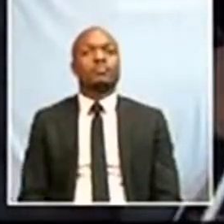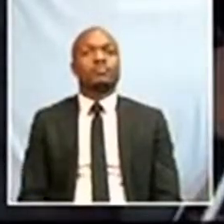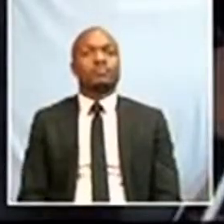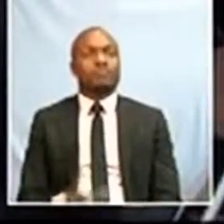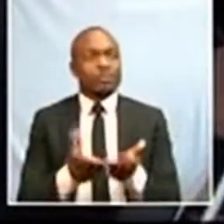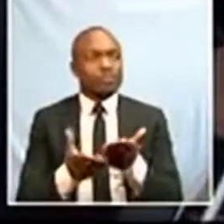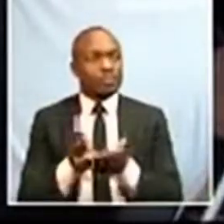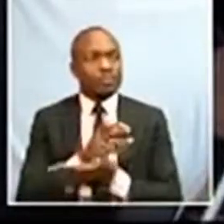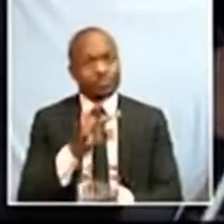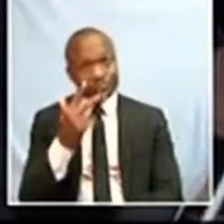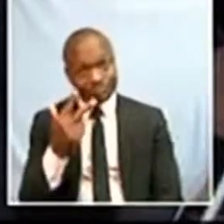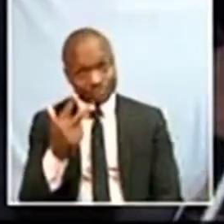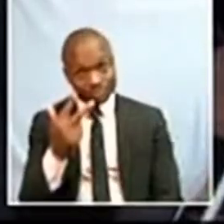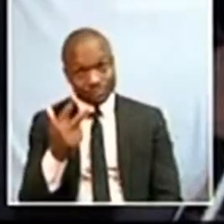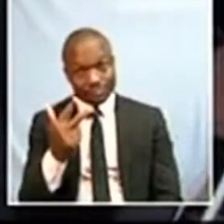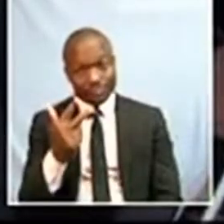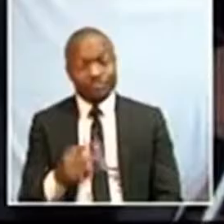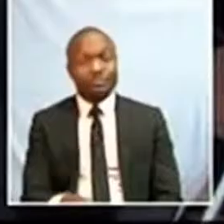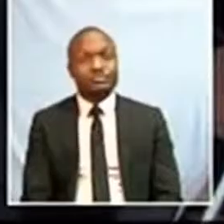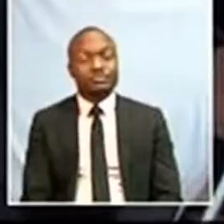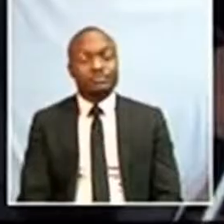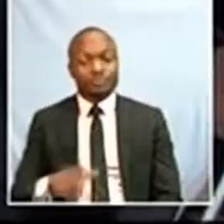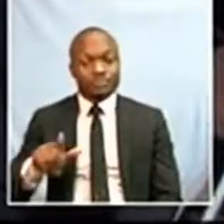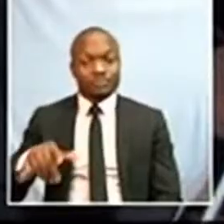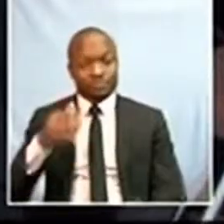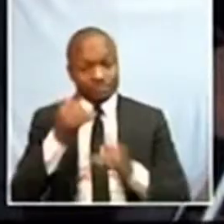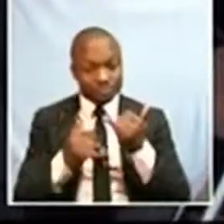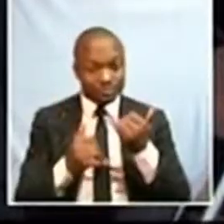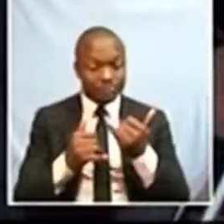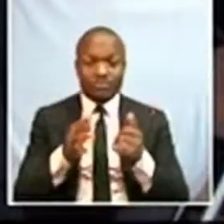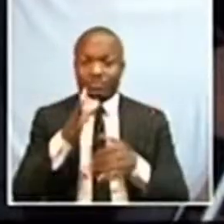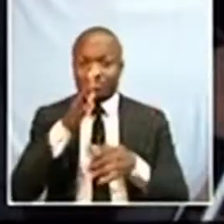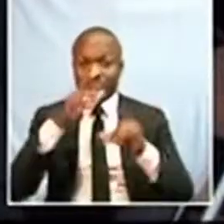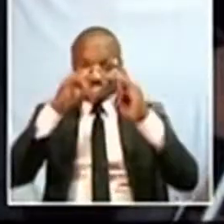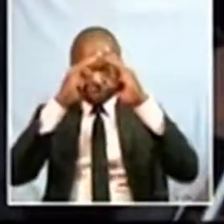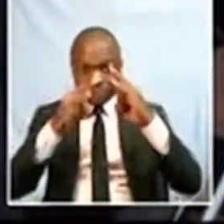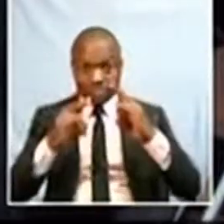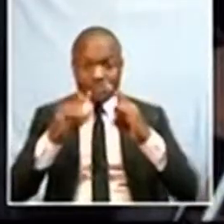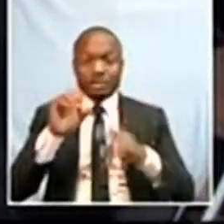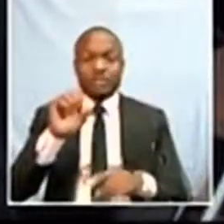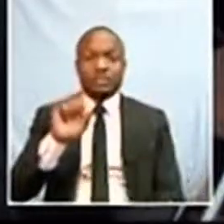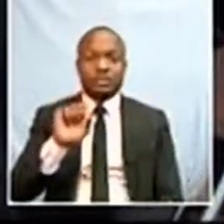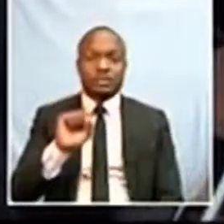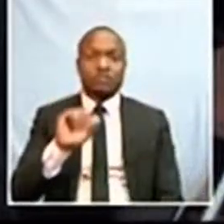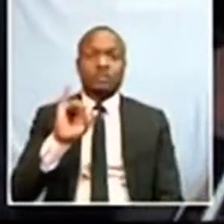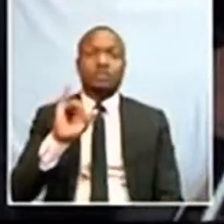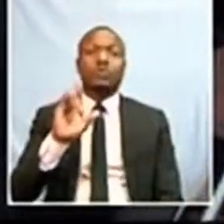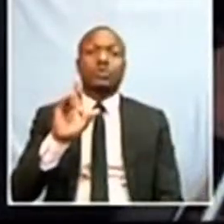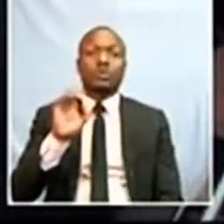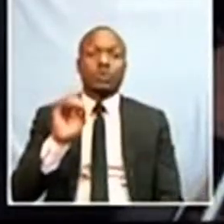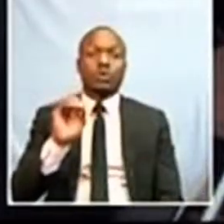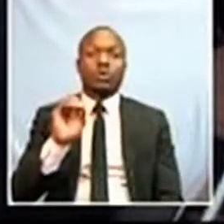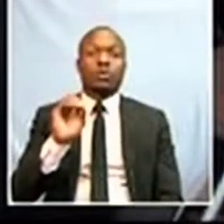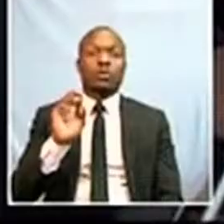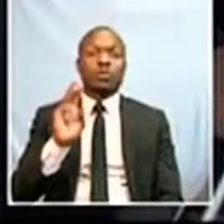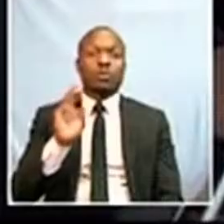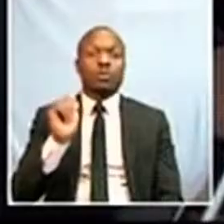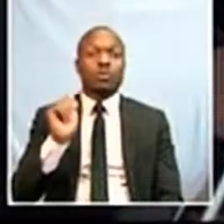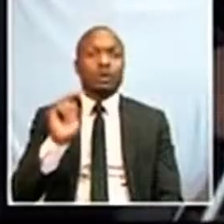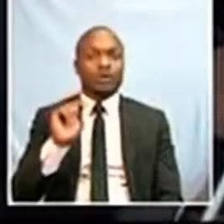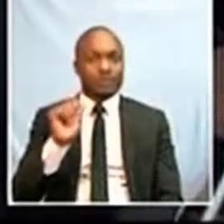page 3 was delayed completion of mother's shelter at Silowana Rural Health Post. It's a similar scope of